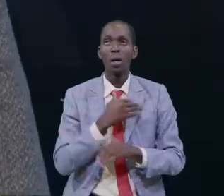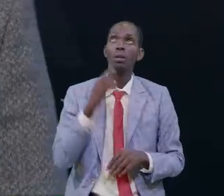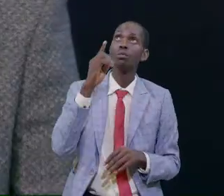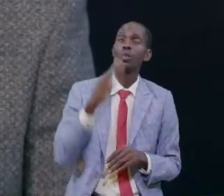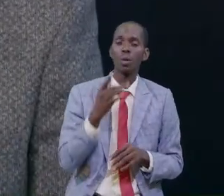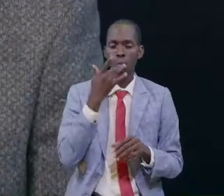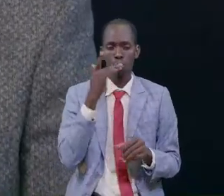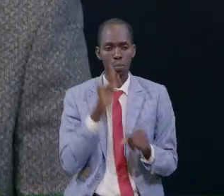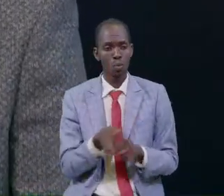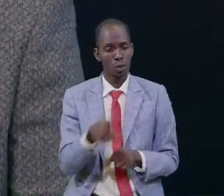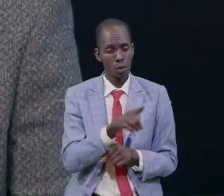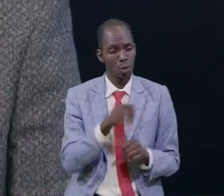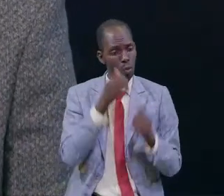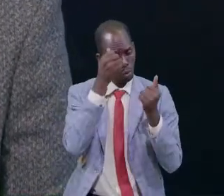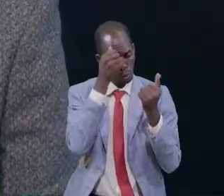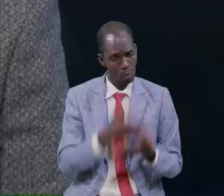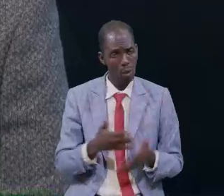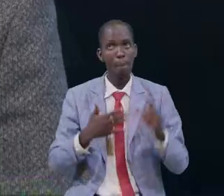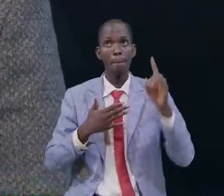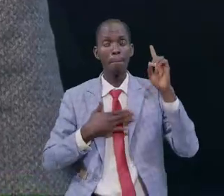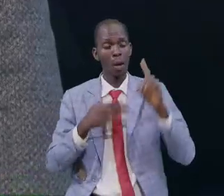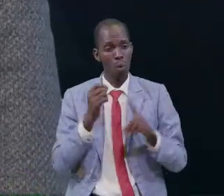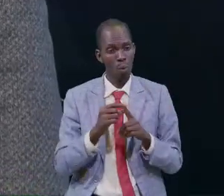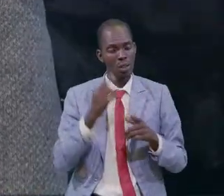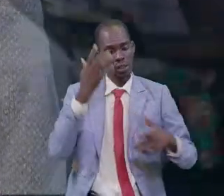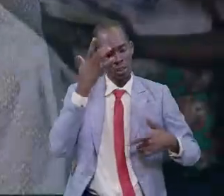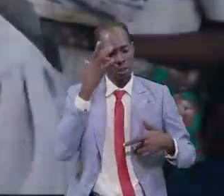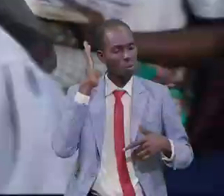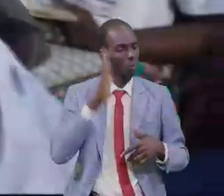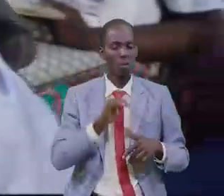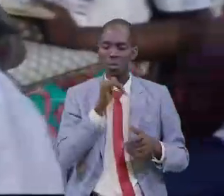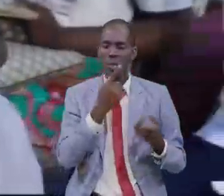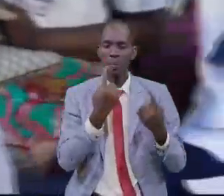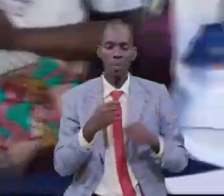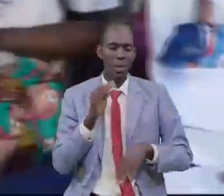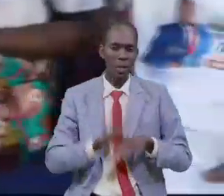word, sickness will not come on your body anymore.